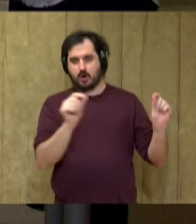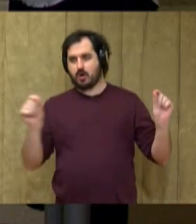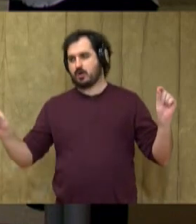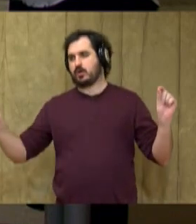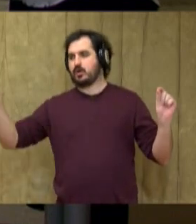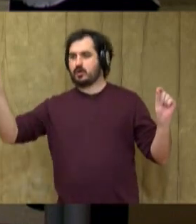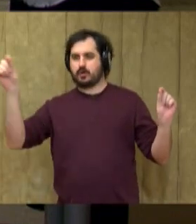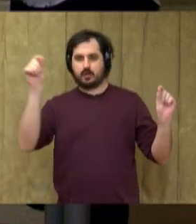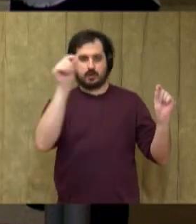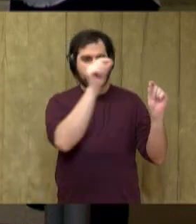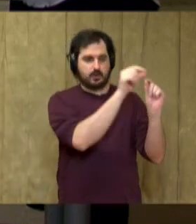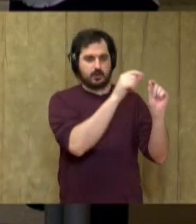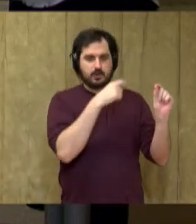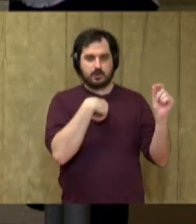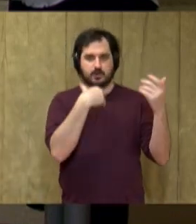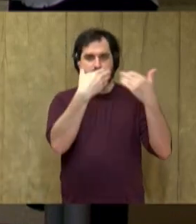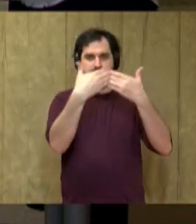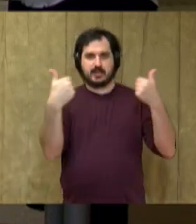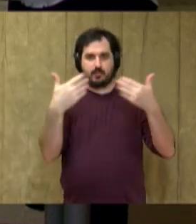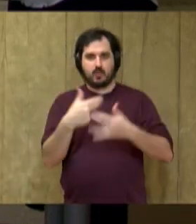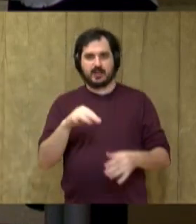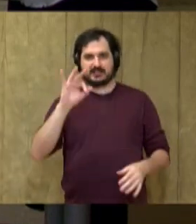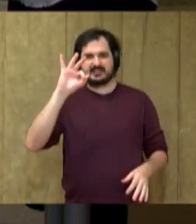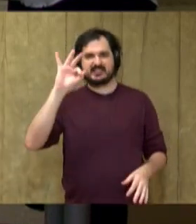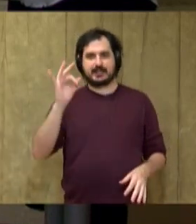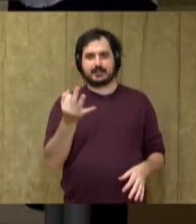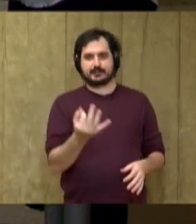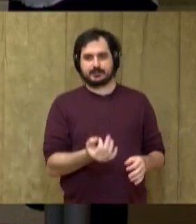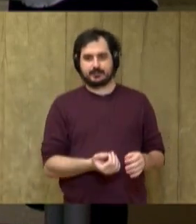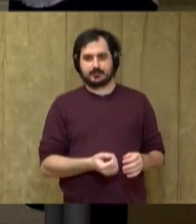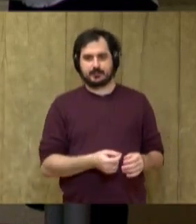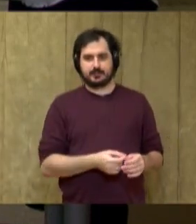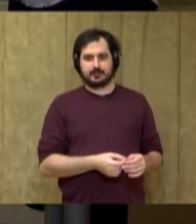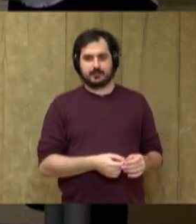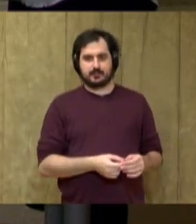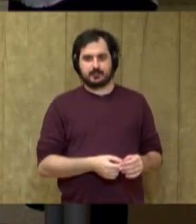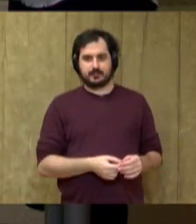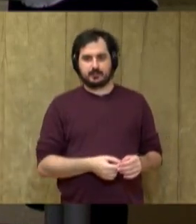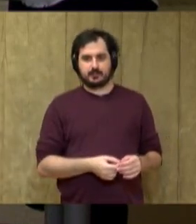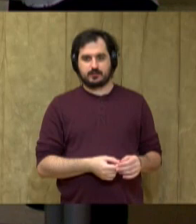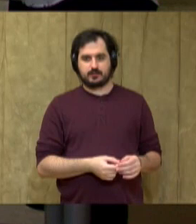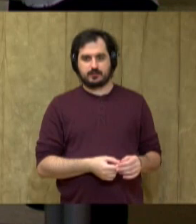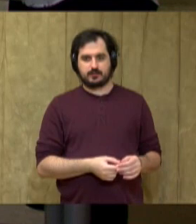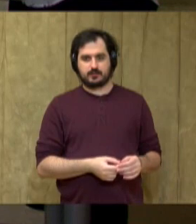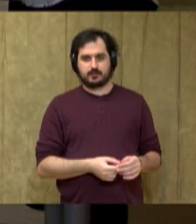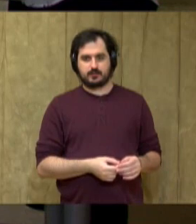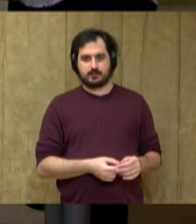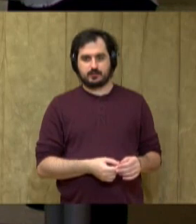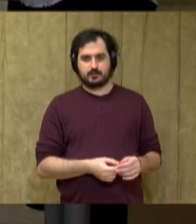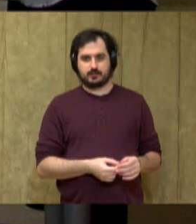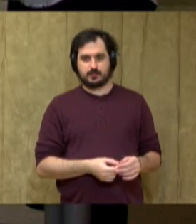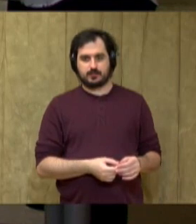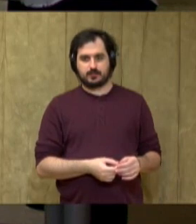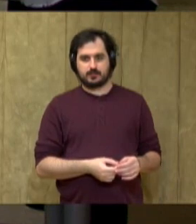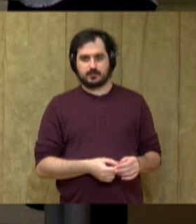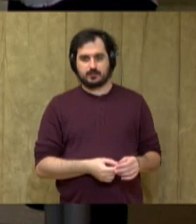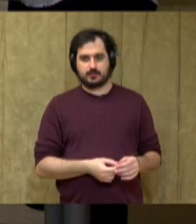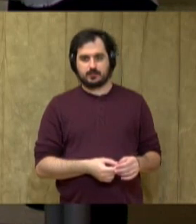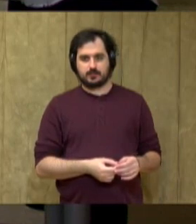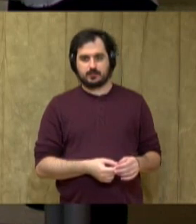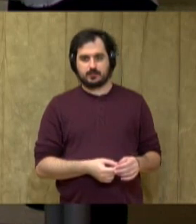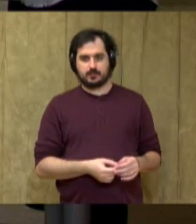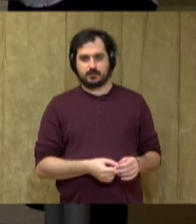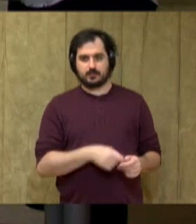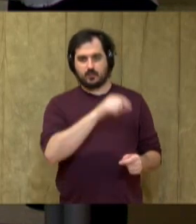and I'm going to break it into ninths. Remember what I said, 3, 4, 6,